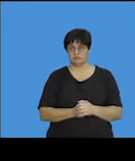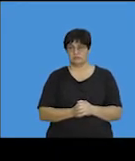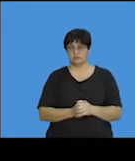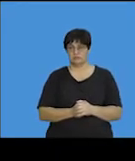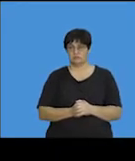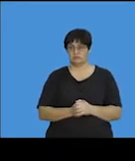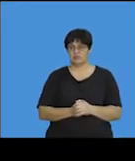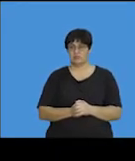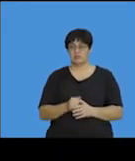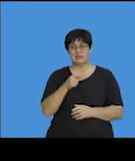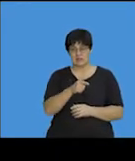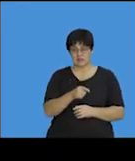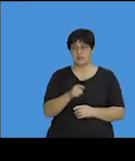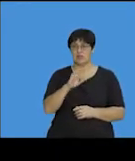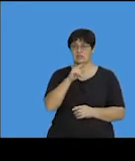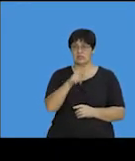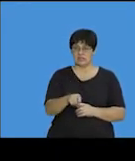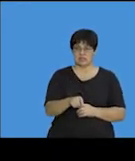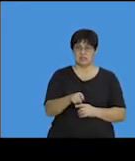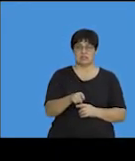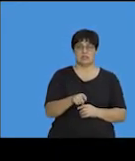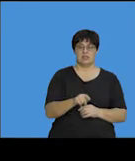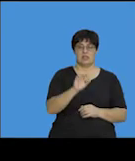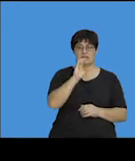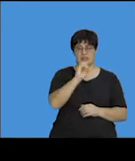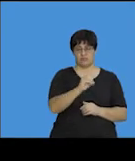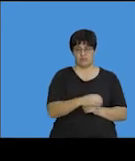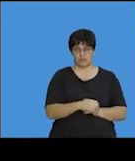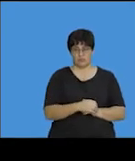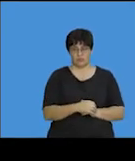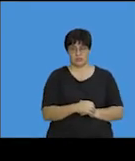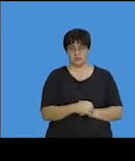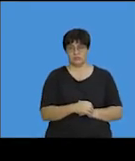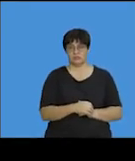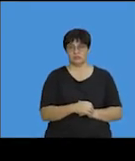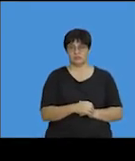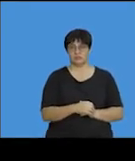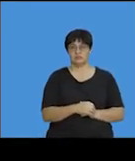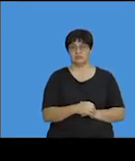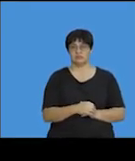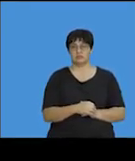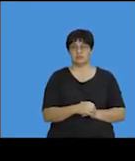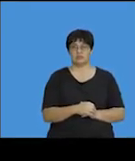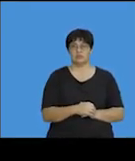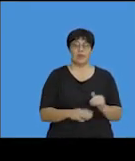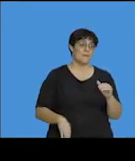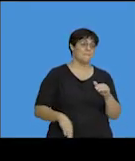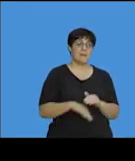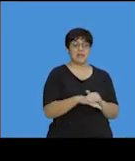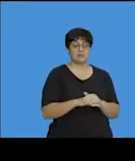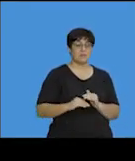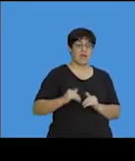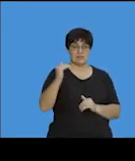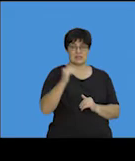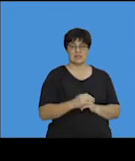back down. So it's there, and at that point, velocity is 0. So when does